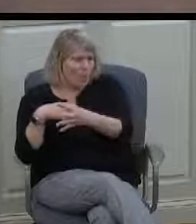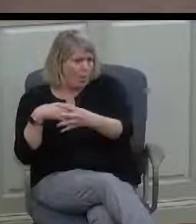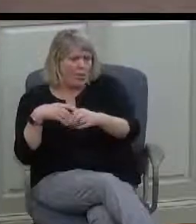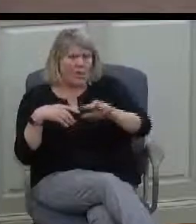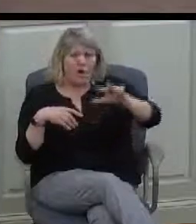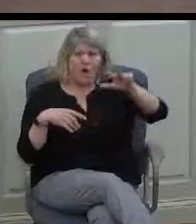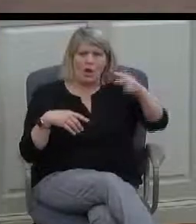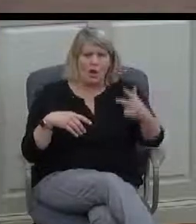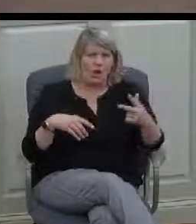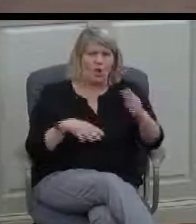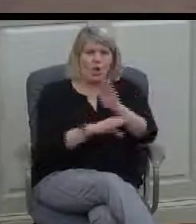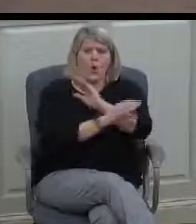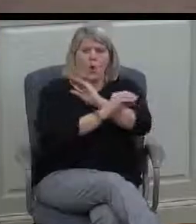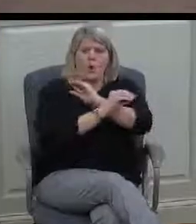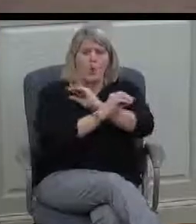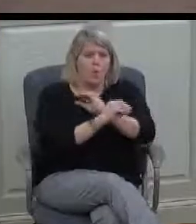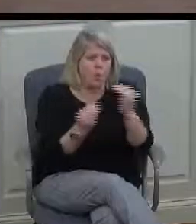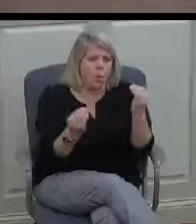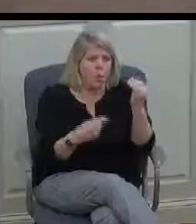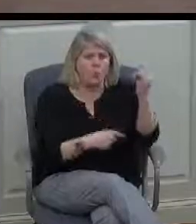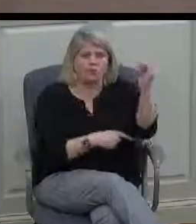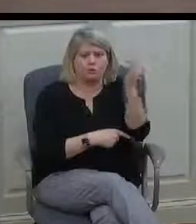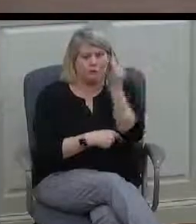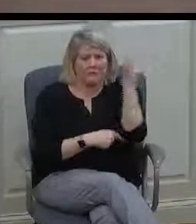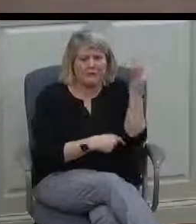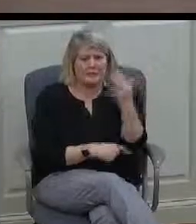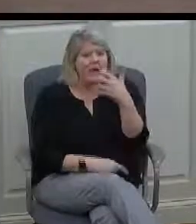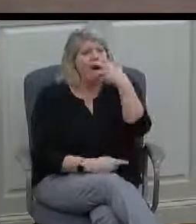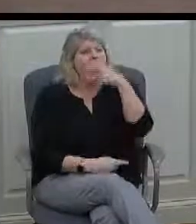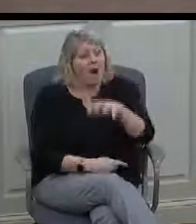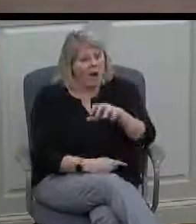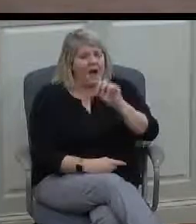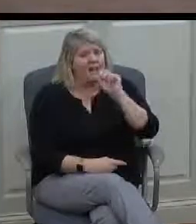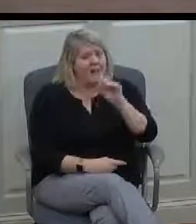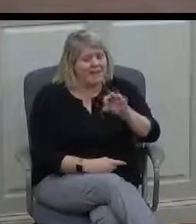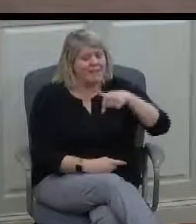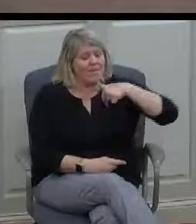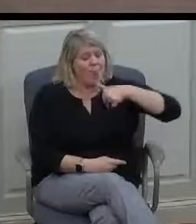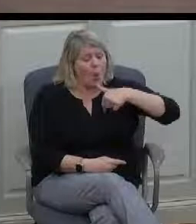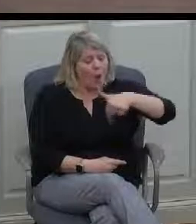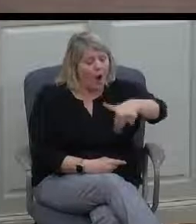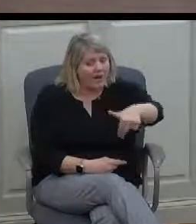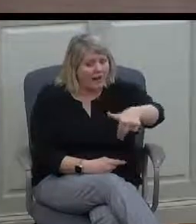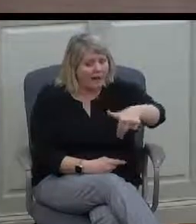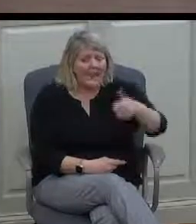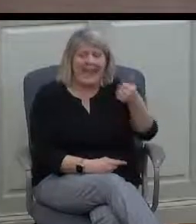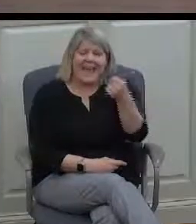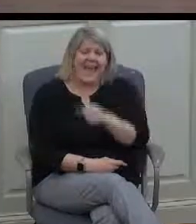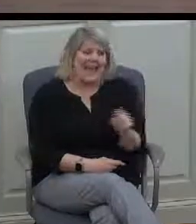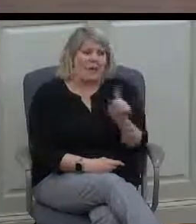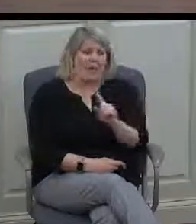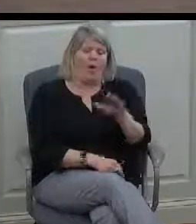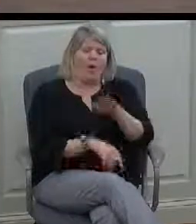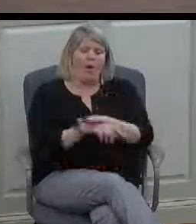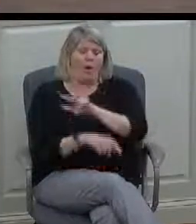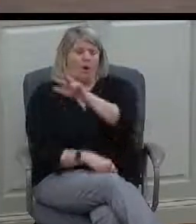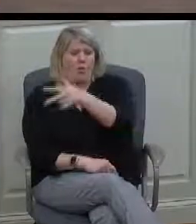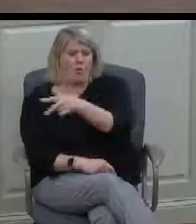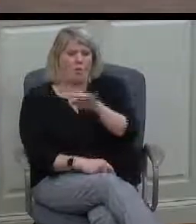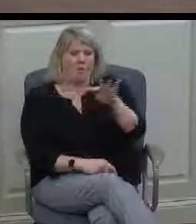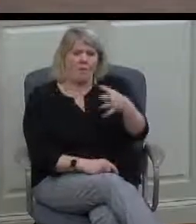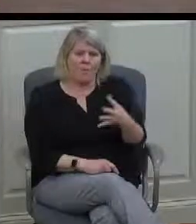no tree canopy there. It gets very hot if you're walking as a pedestrian. Anywhere on 3rd and 4th, it's very